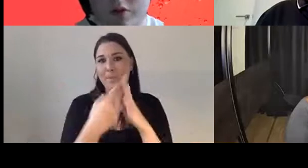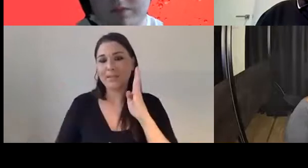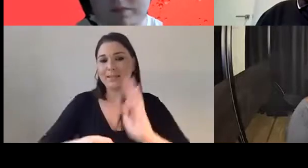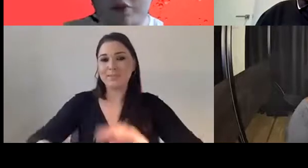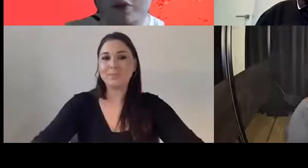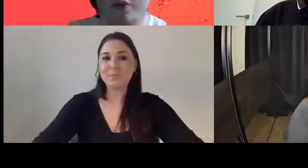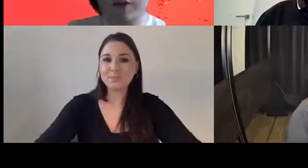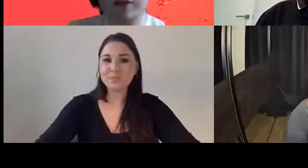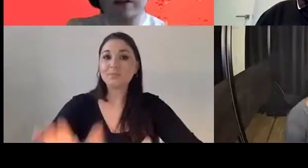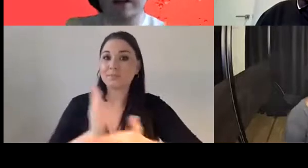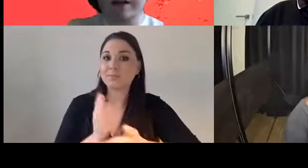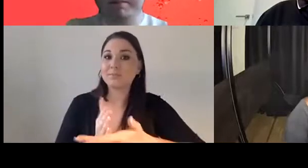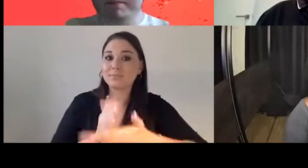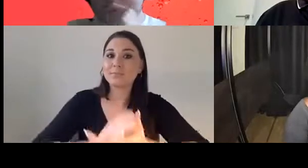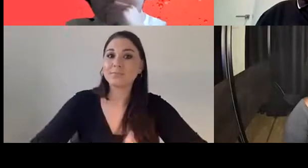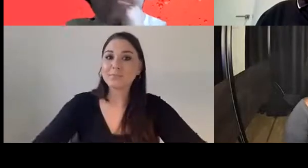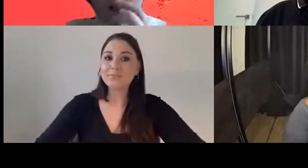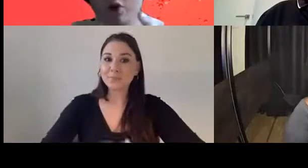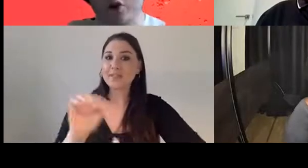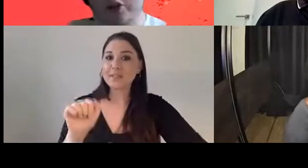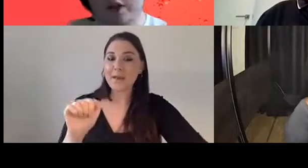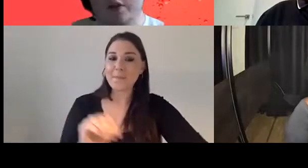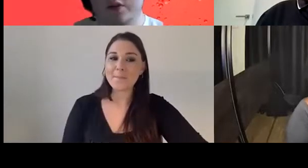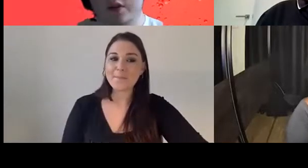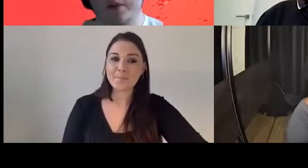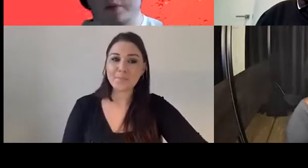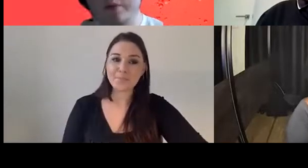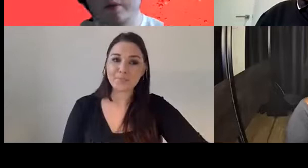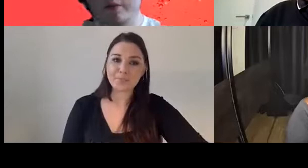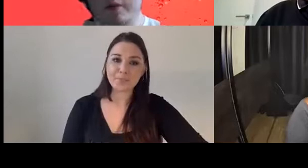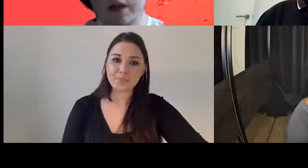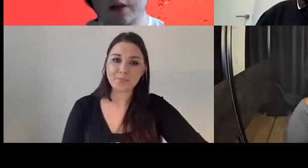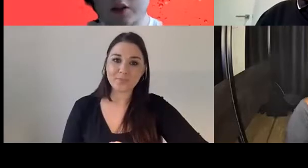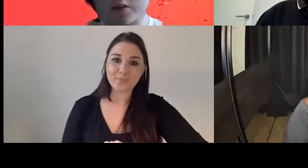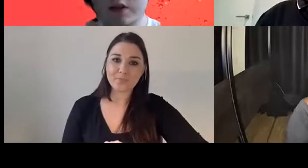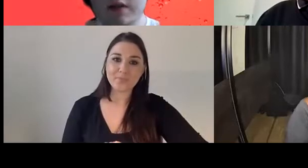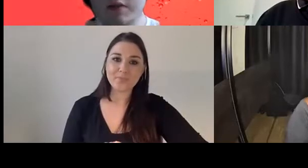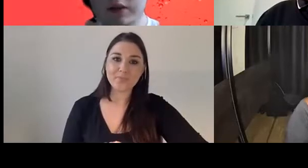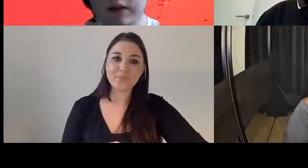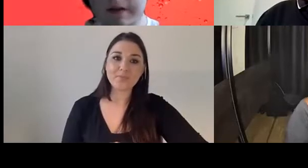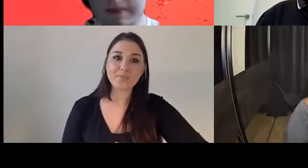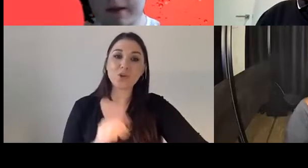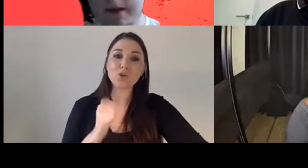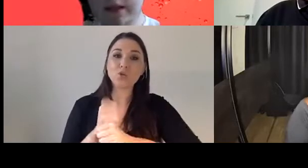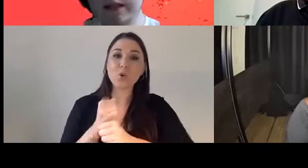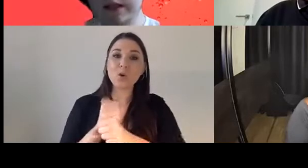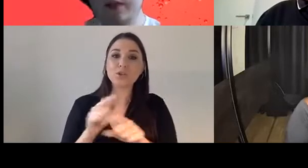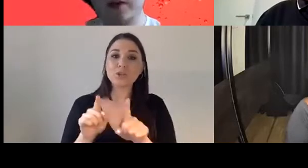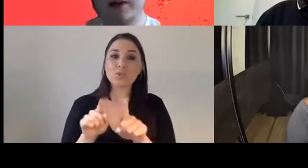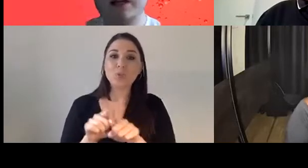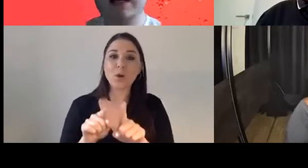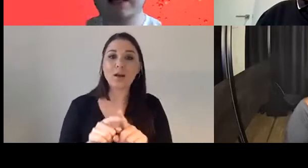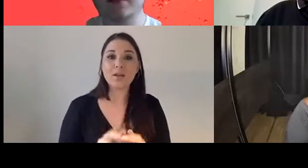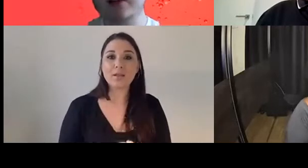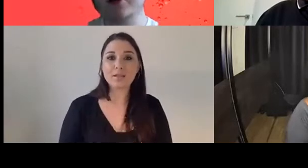For sure, for sure. And I've got a question here as well from gentleman Stephen. And he said,